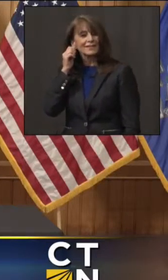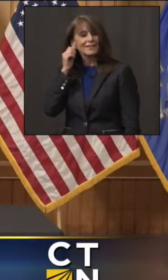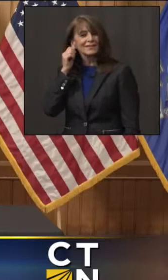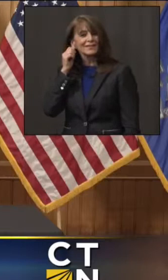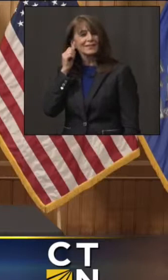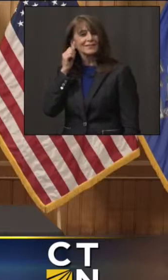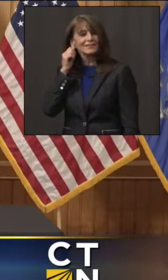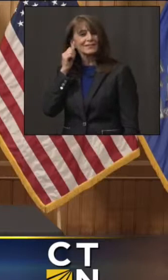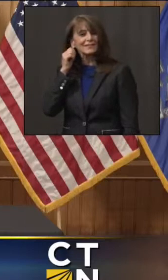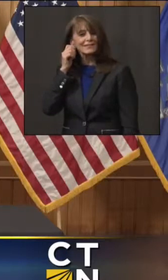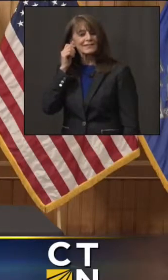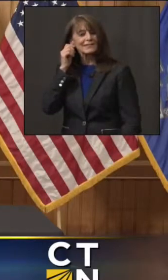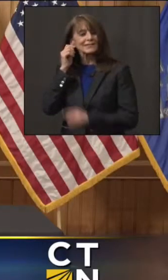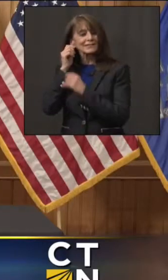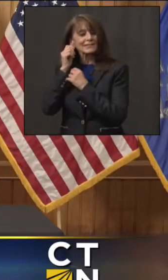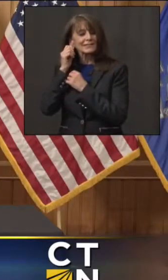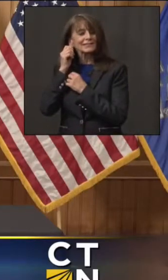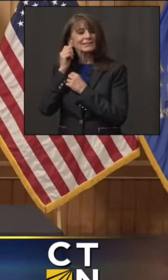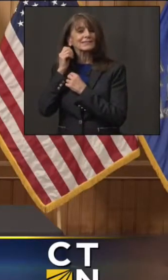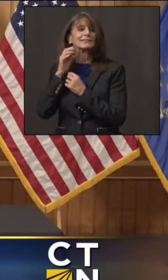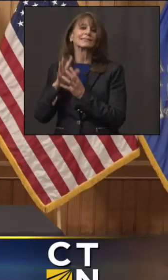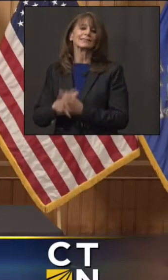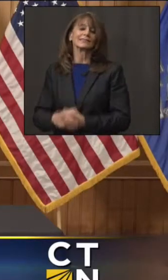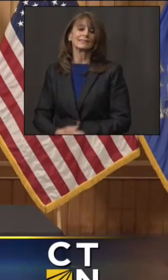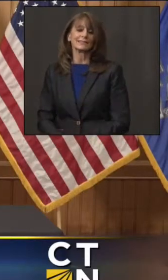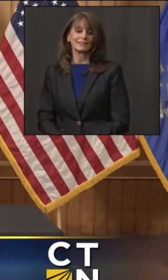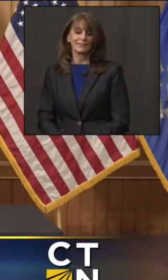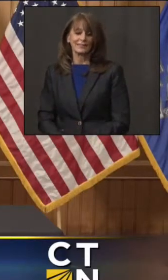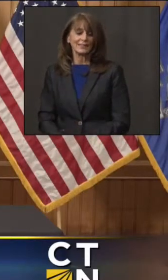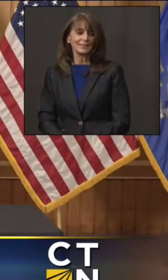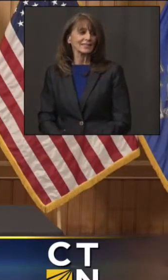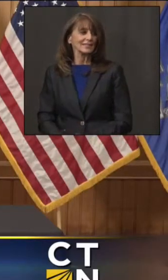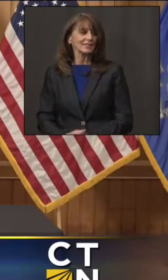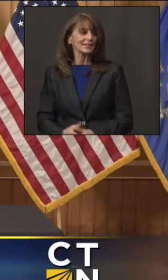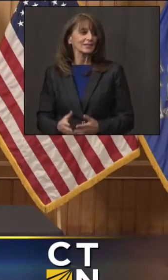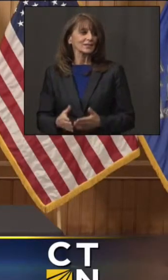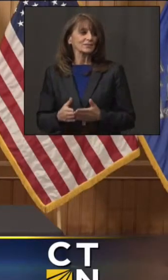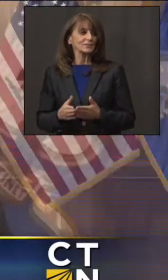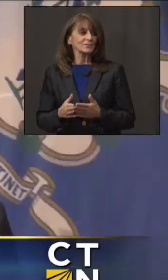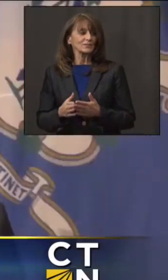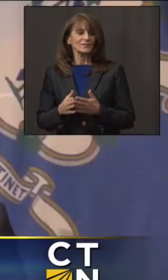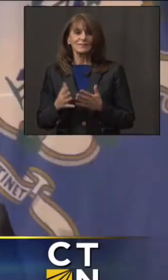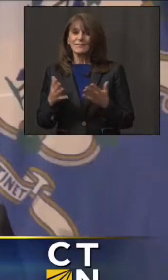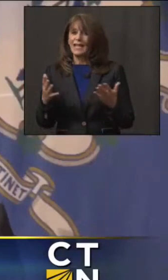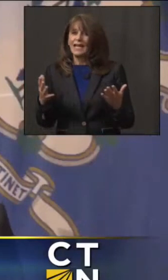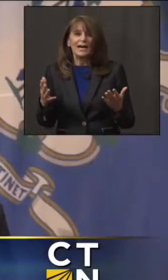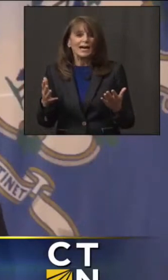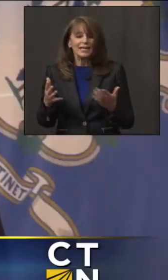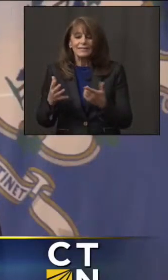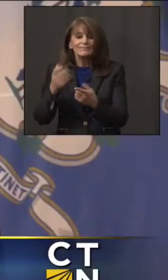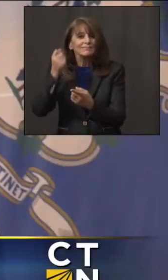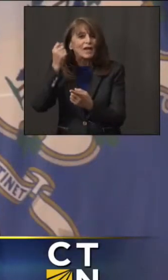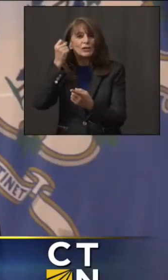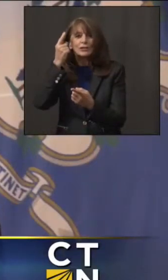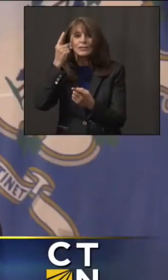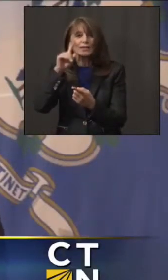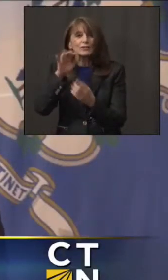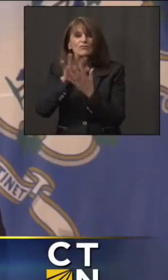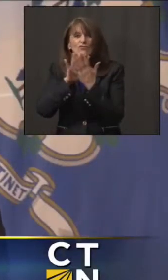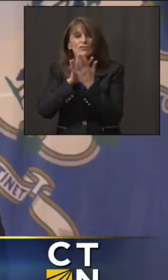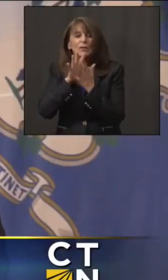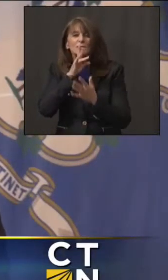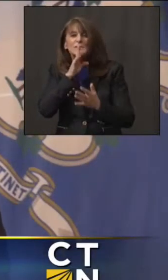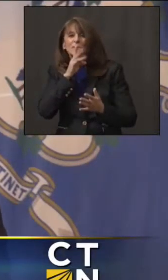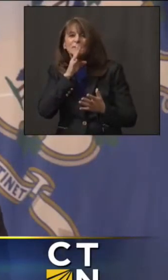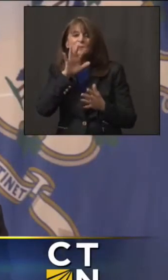many, but is everyone doing the right thing? I think I got about half of that, but it involved,